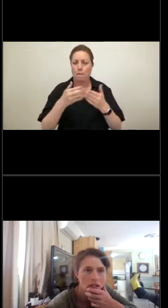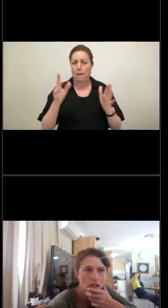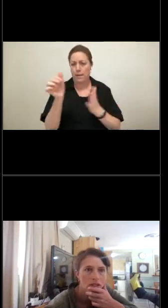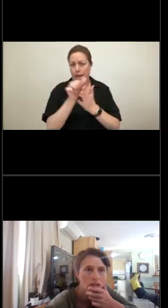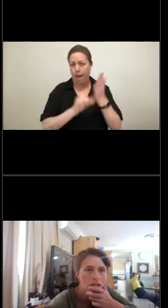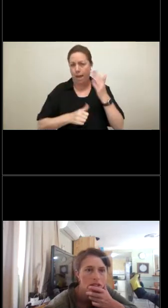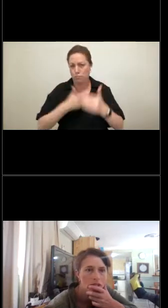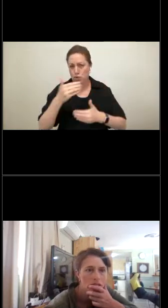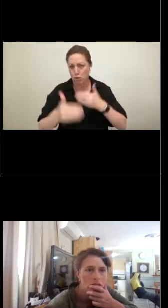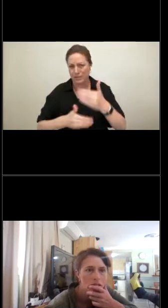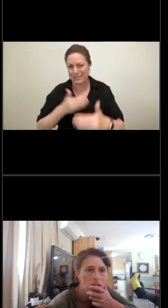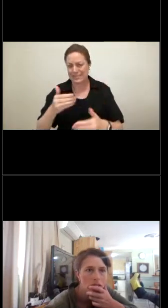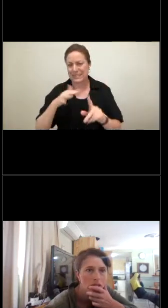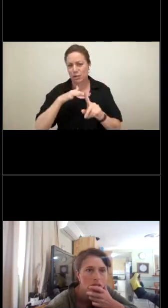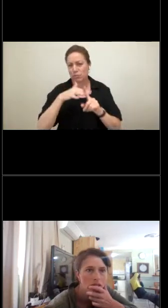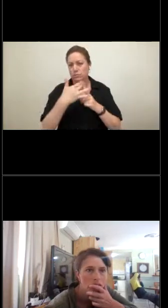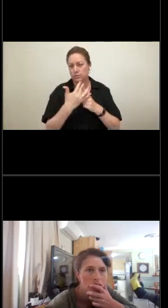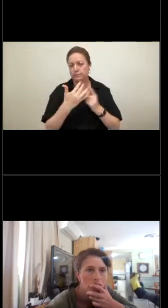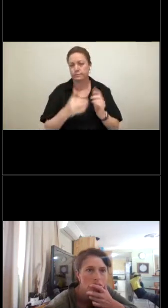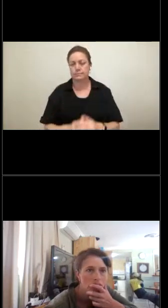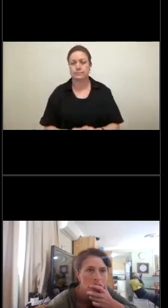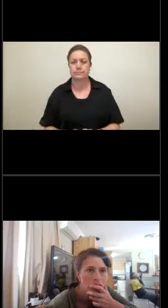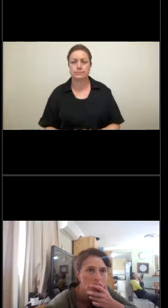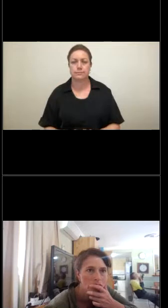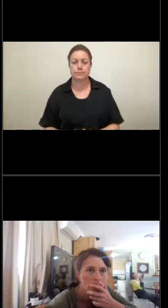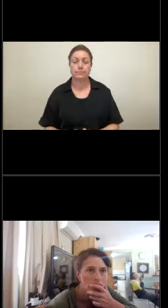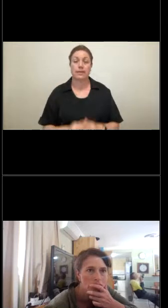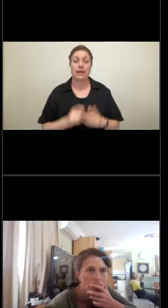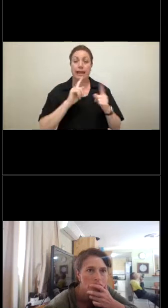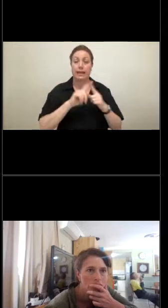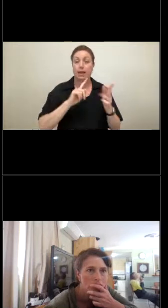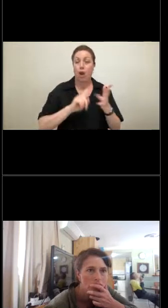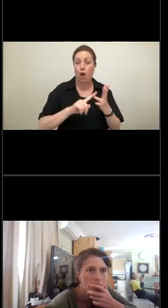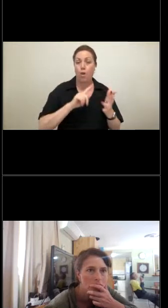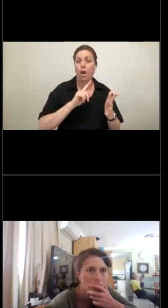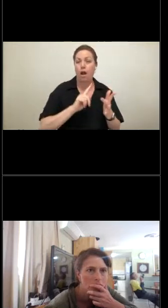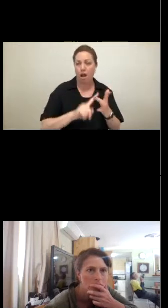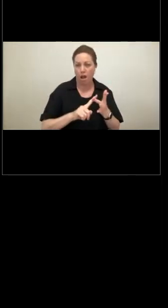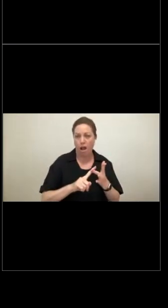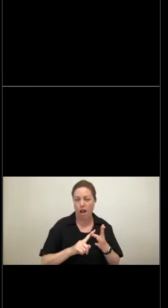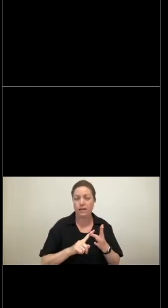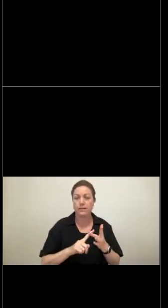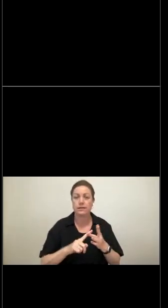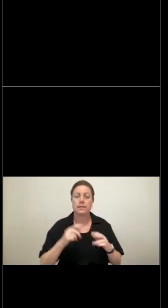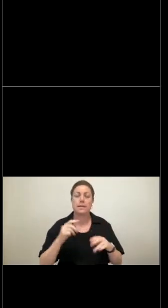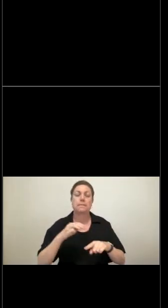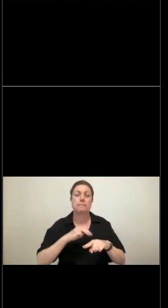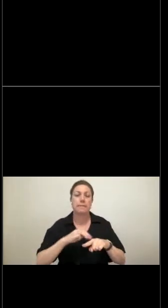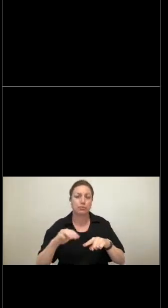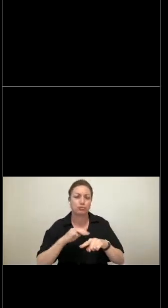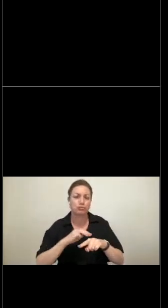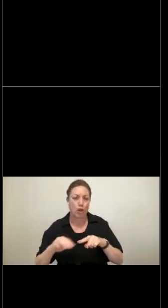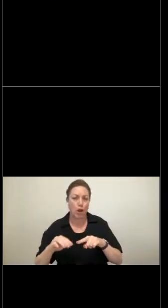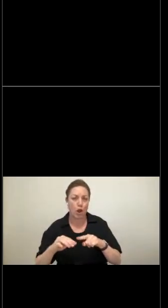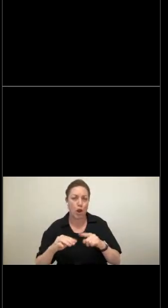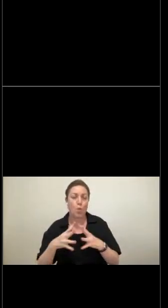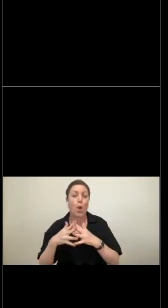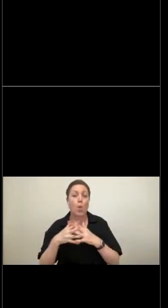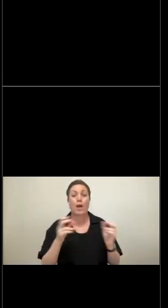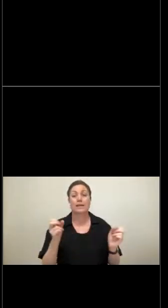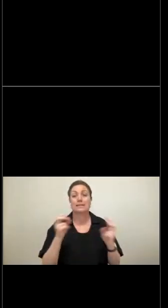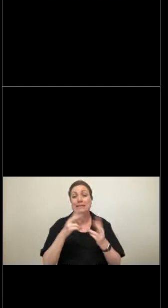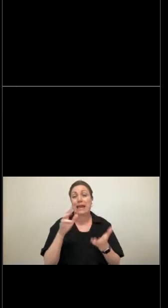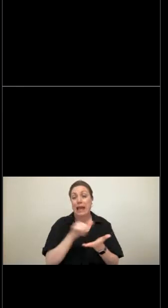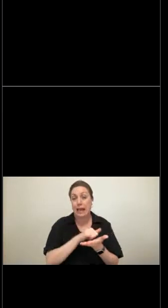public art expression of interest for Sydney Metro Western Sydney Airport line. We're going to offer some tips for applicants